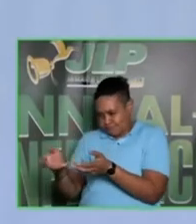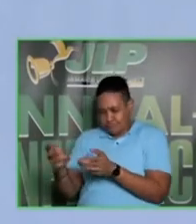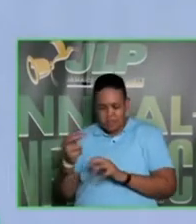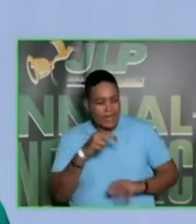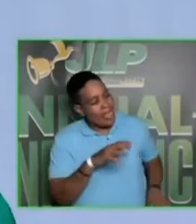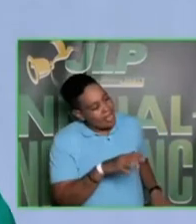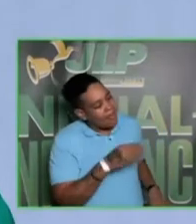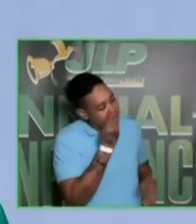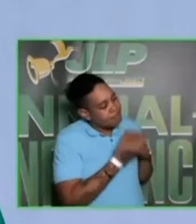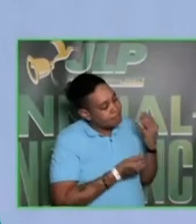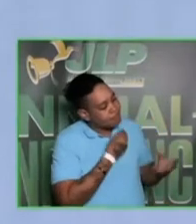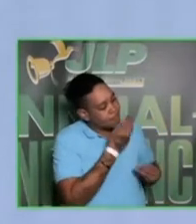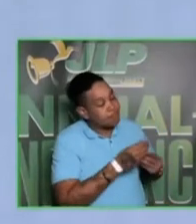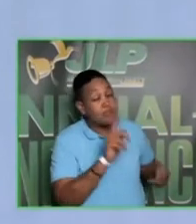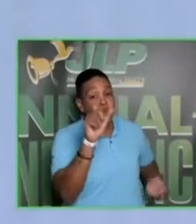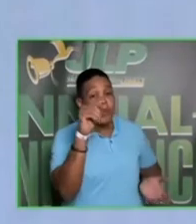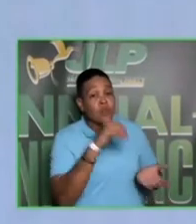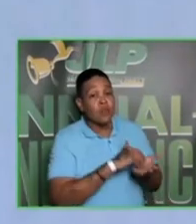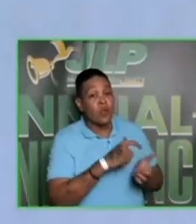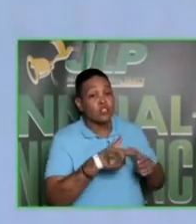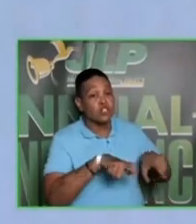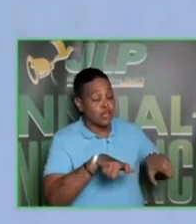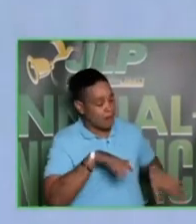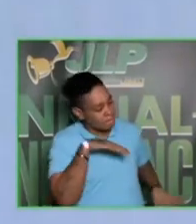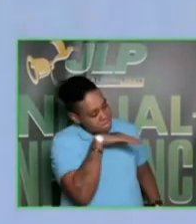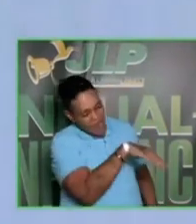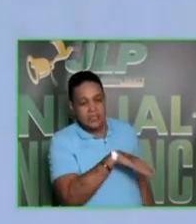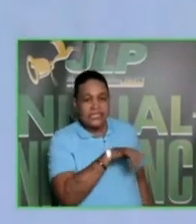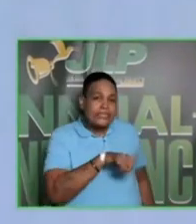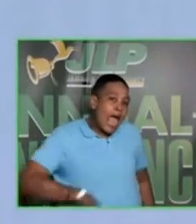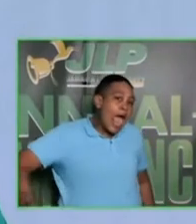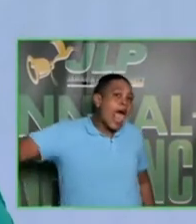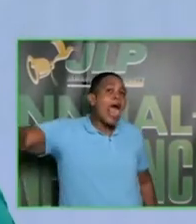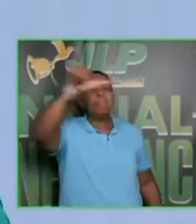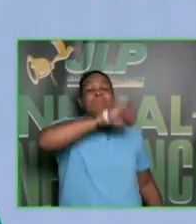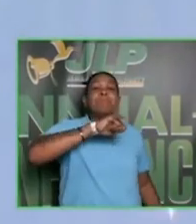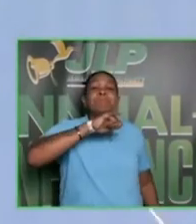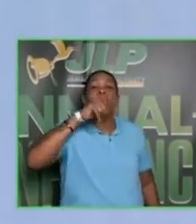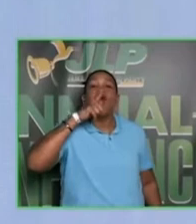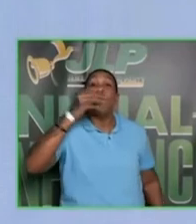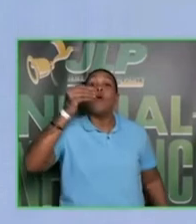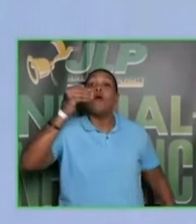will get their $20,000 check like everybody else.